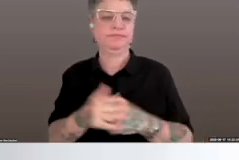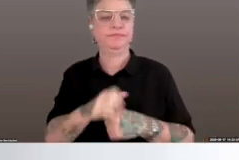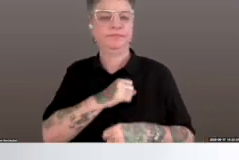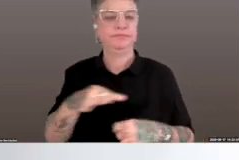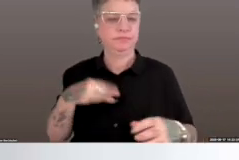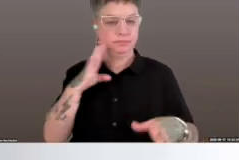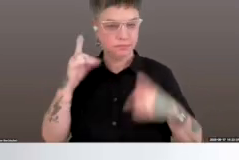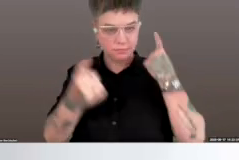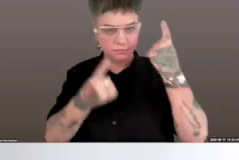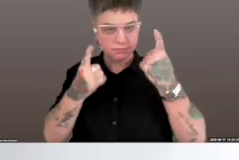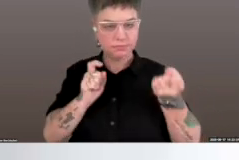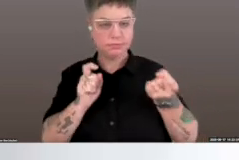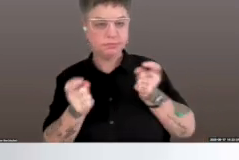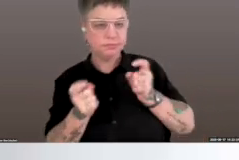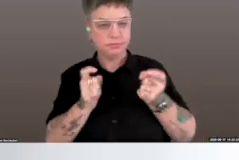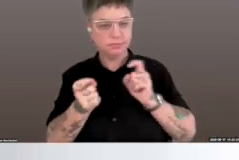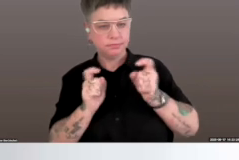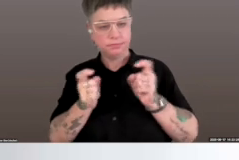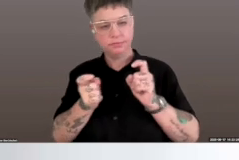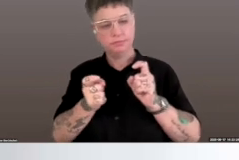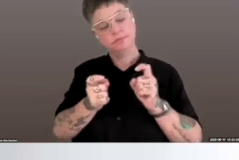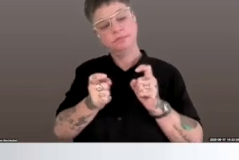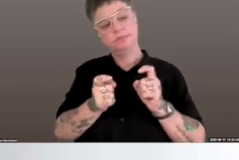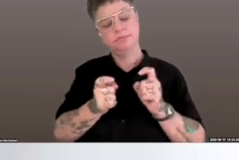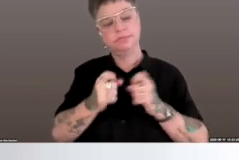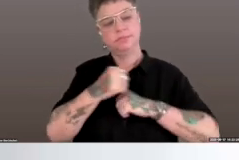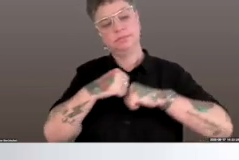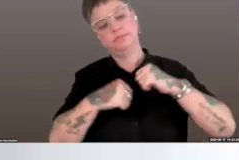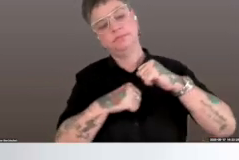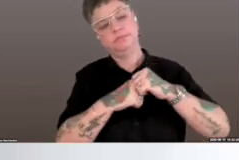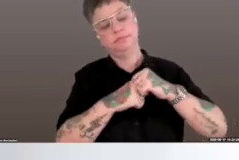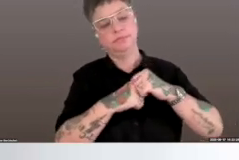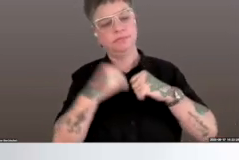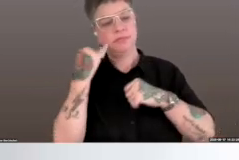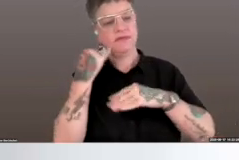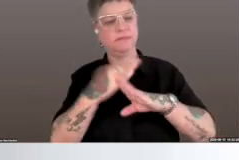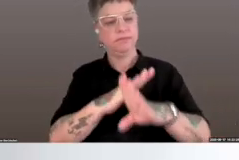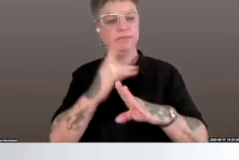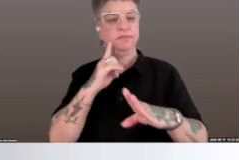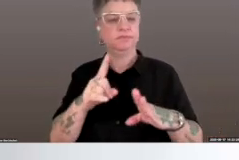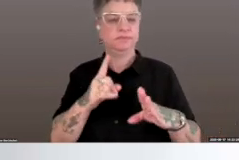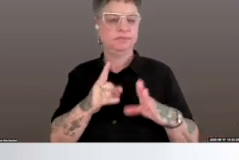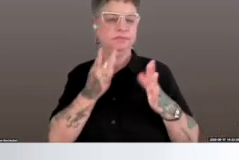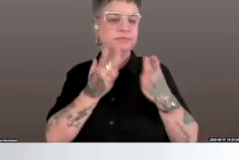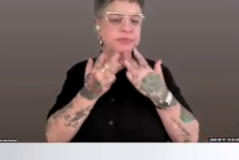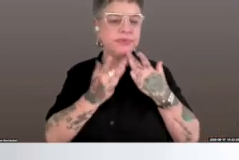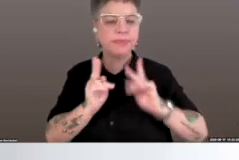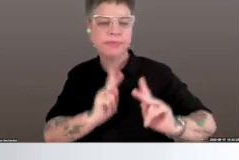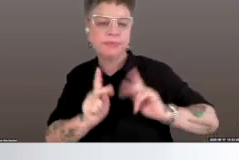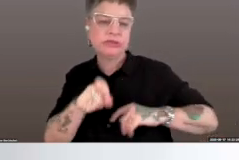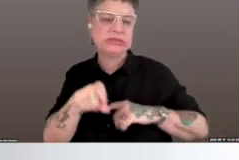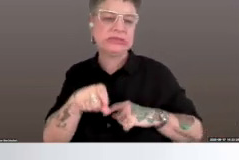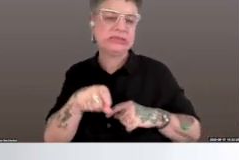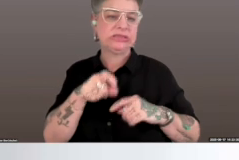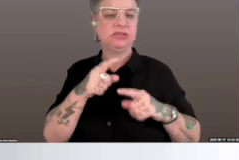consider altering the incentive structure in the event tariffs present significant barriers for low-income households to purchase an e-bike with the current